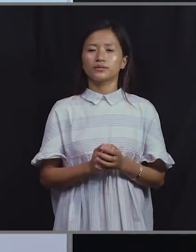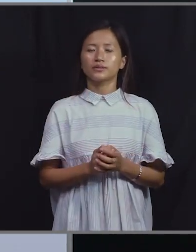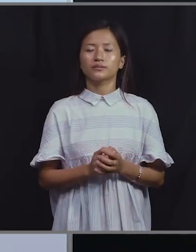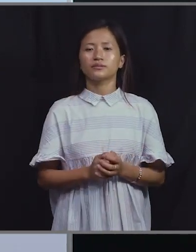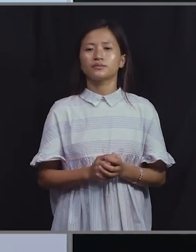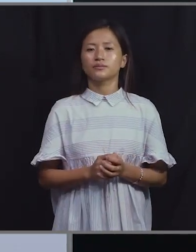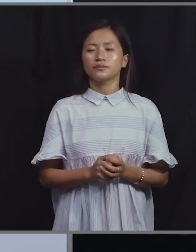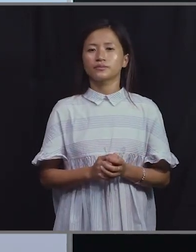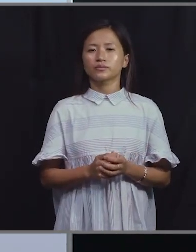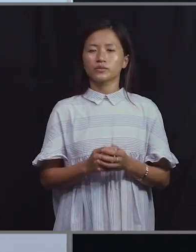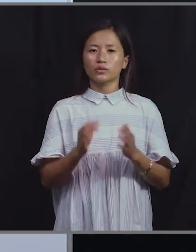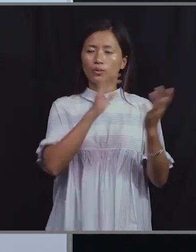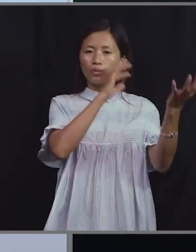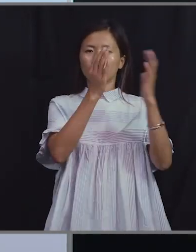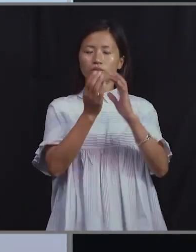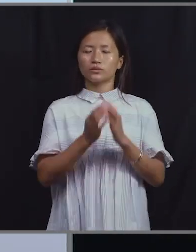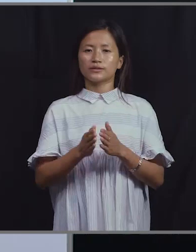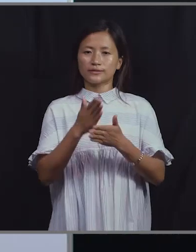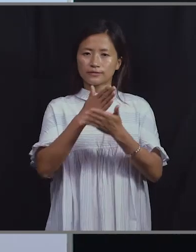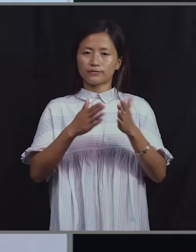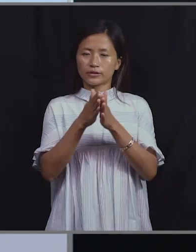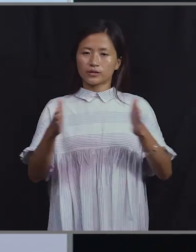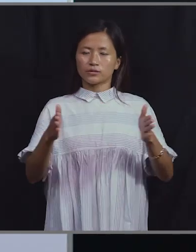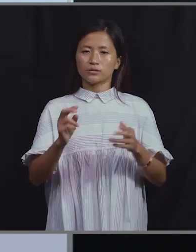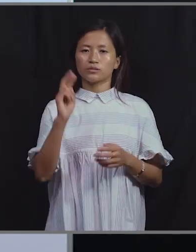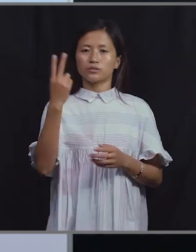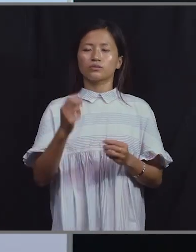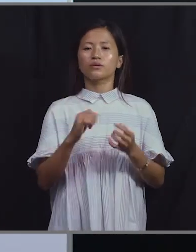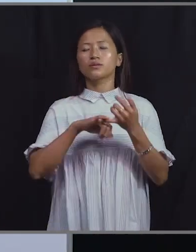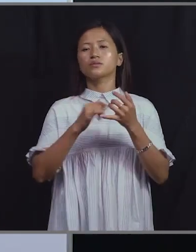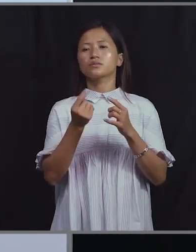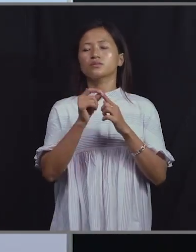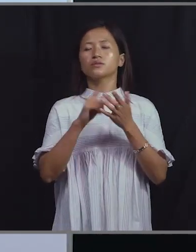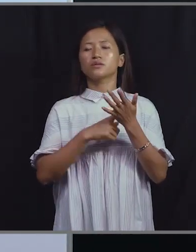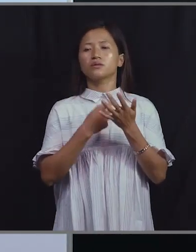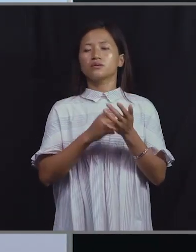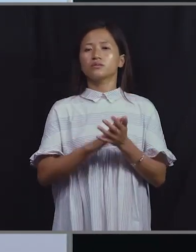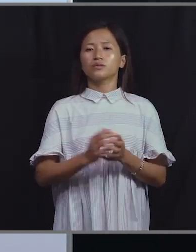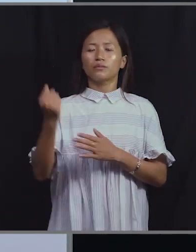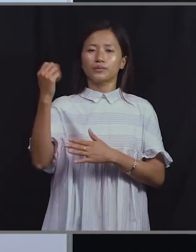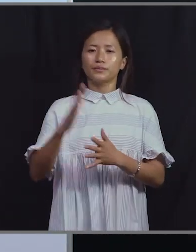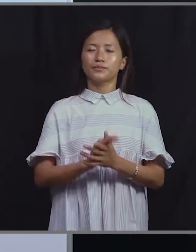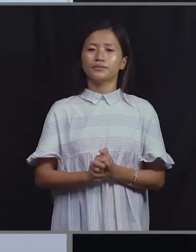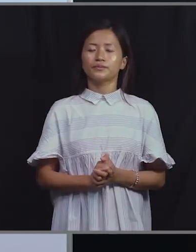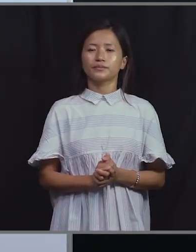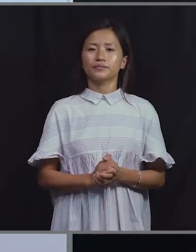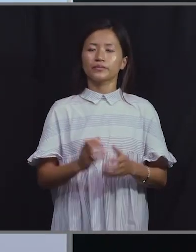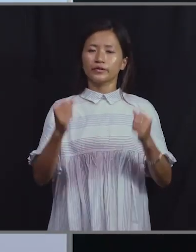That is the world divided into 2 superpowers. Okay, and the challenge to